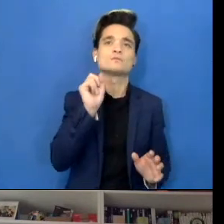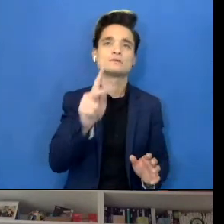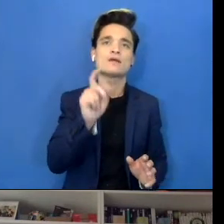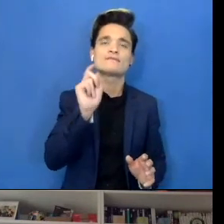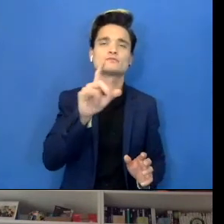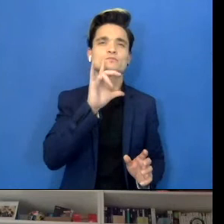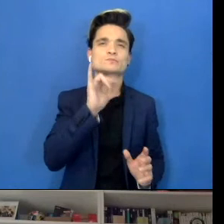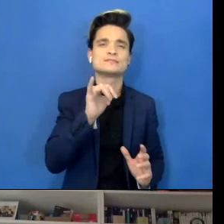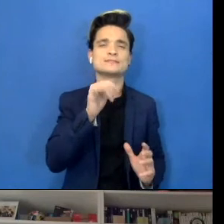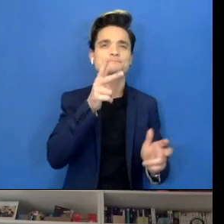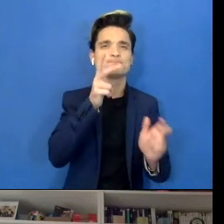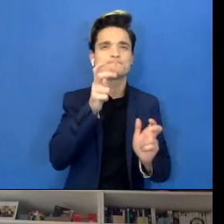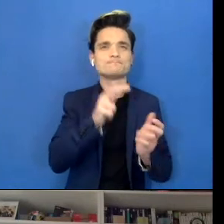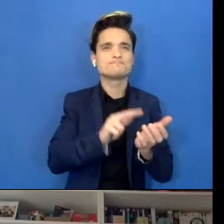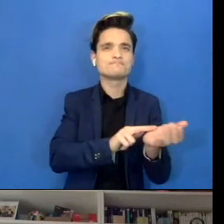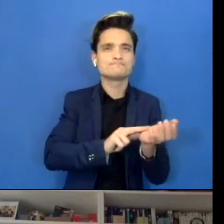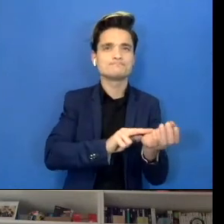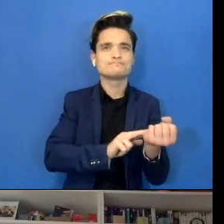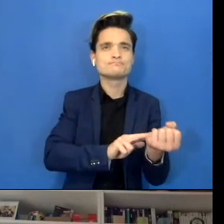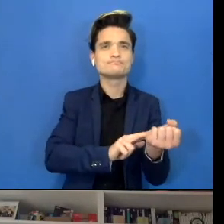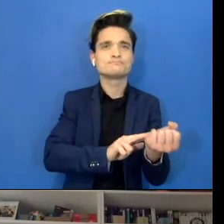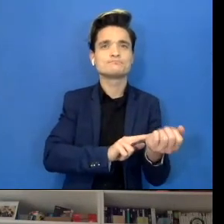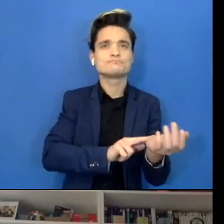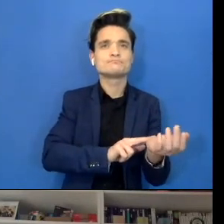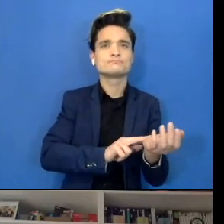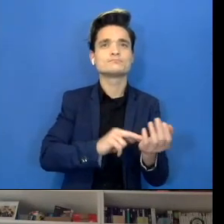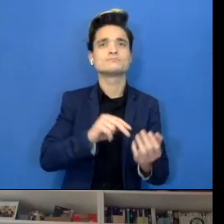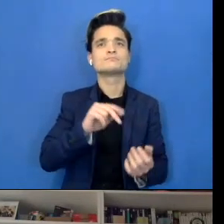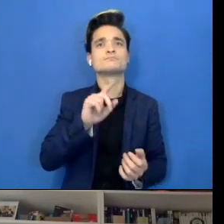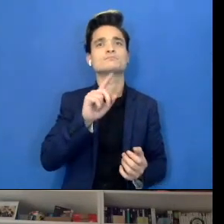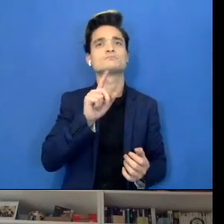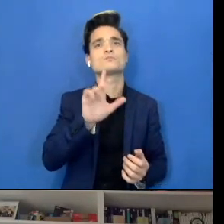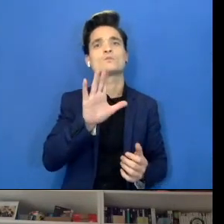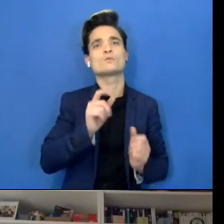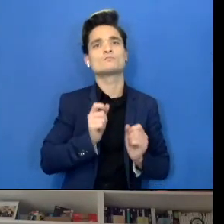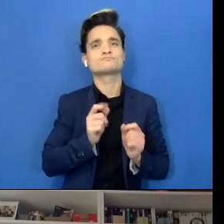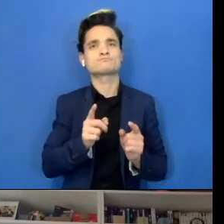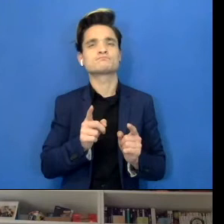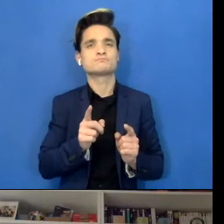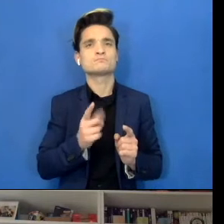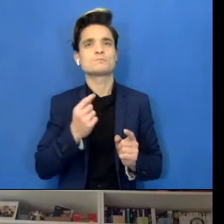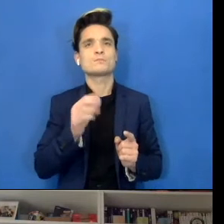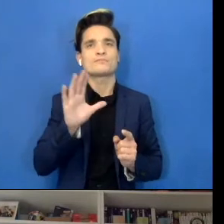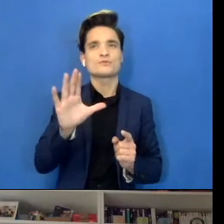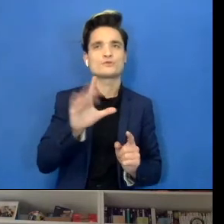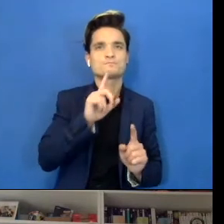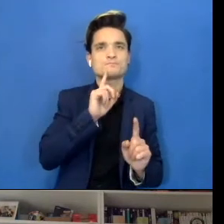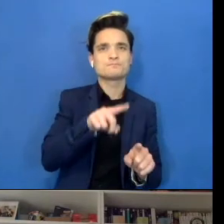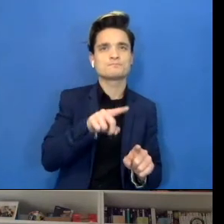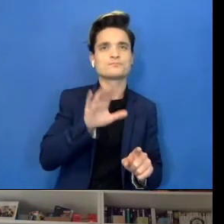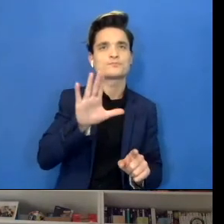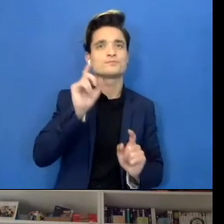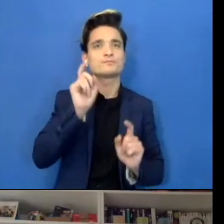follow impulses, we see things there. See this as well, see the consent, right? And the second thing you